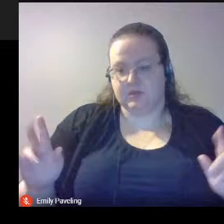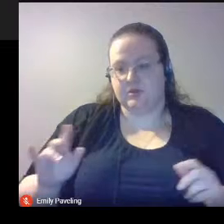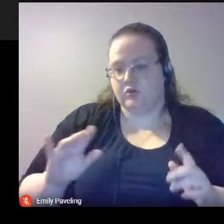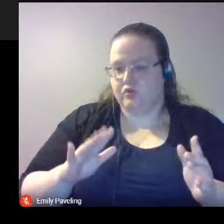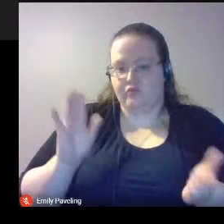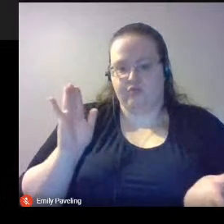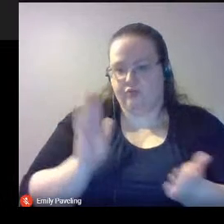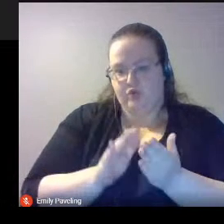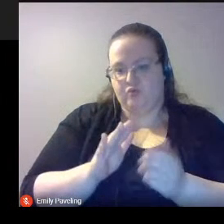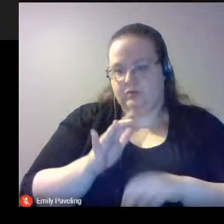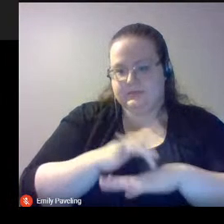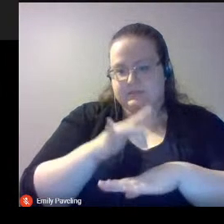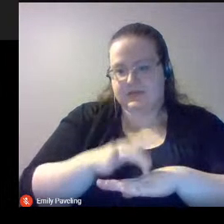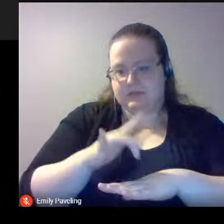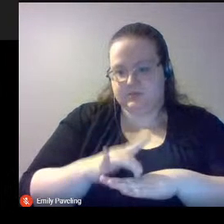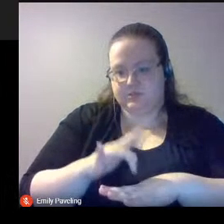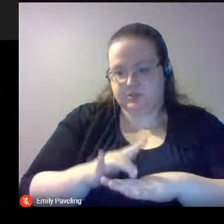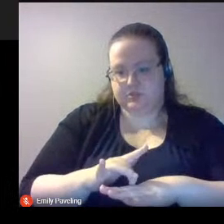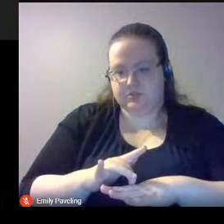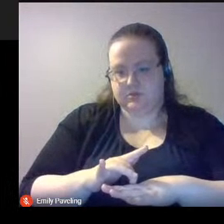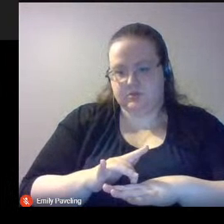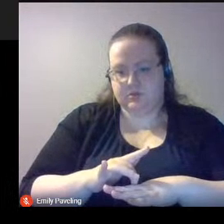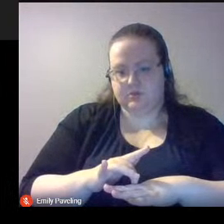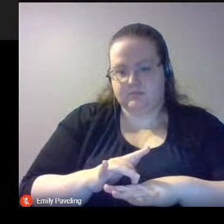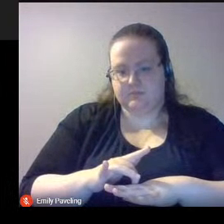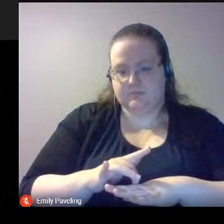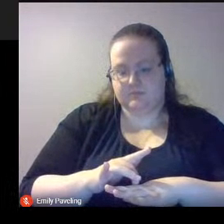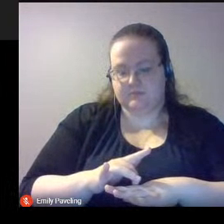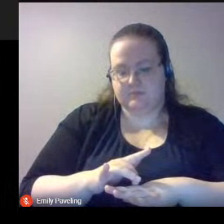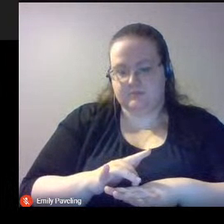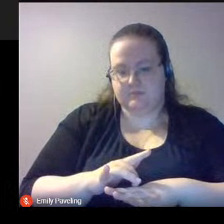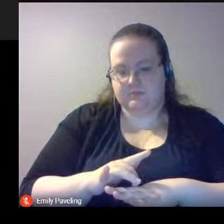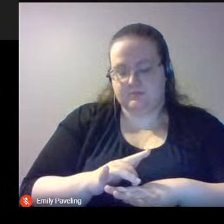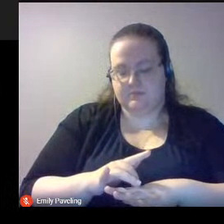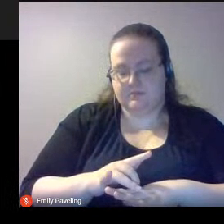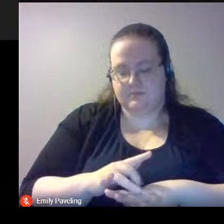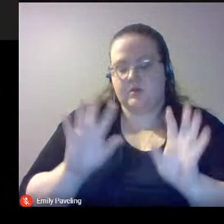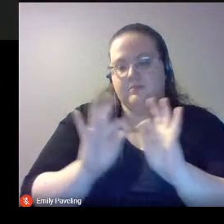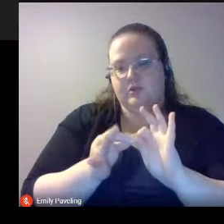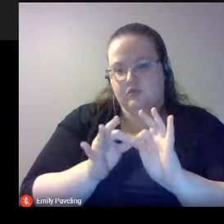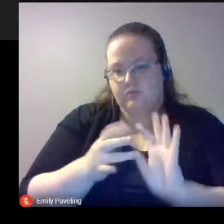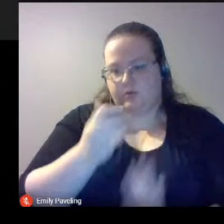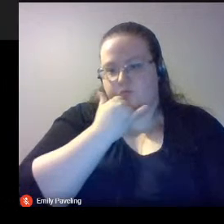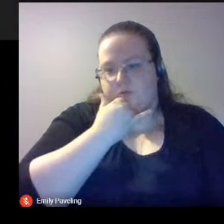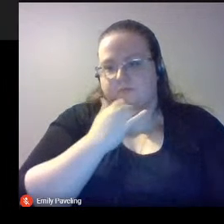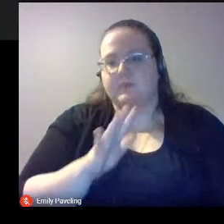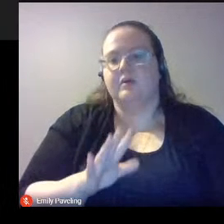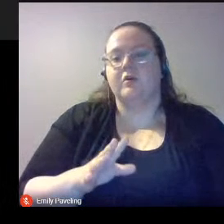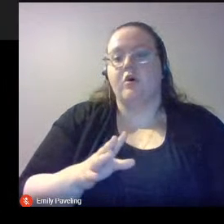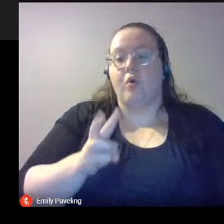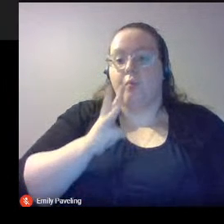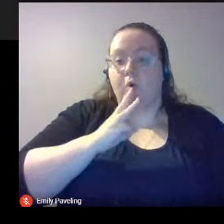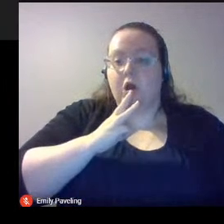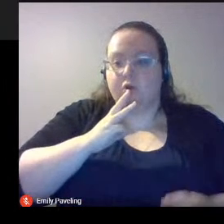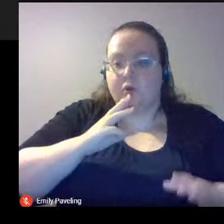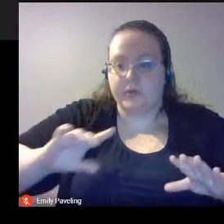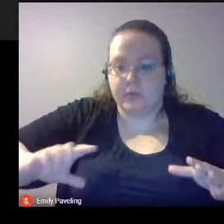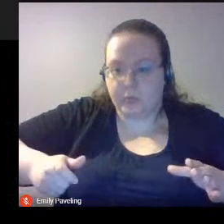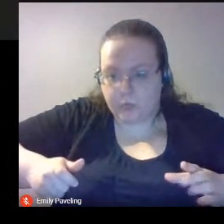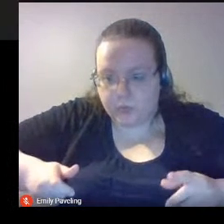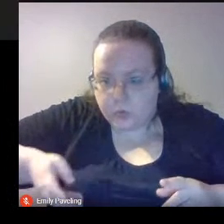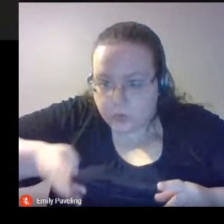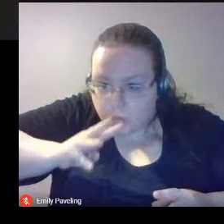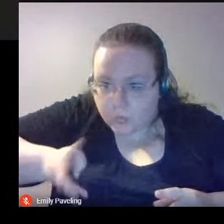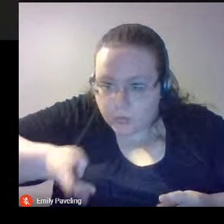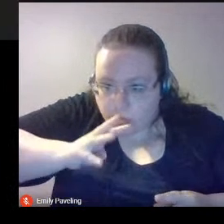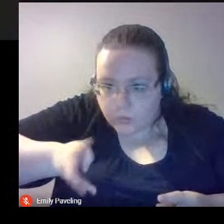in that building. However, we do have water bottle fillers present at all of our schools, and the bottle fillers will be accessible and